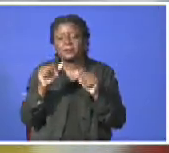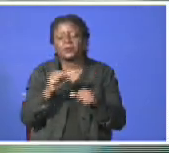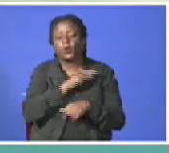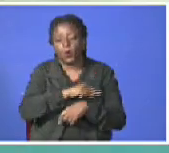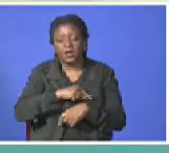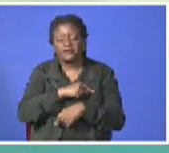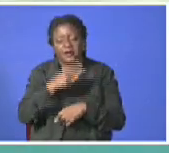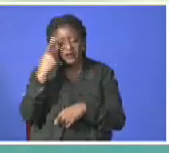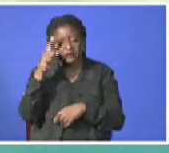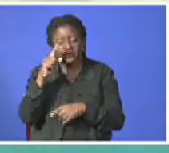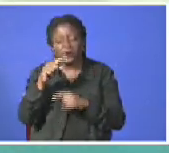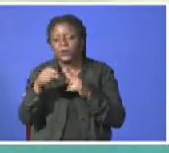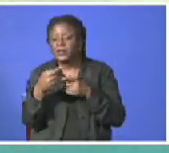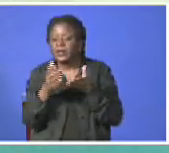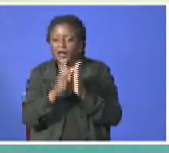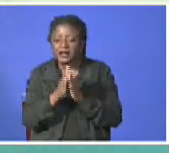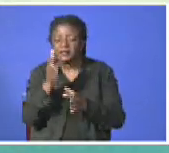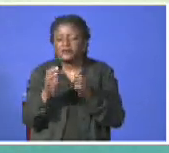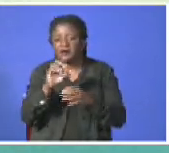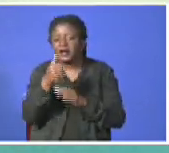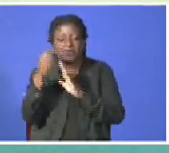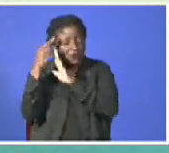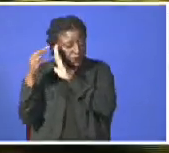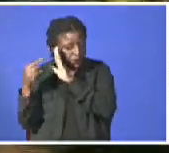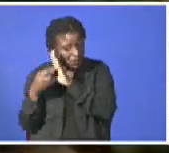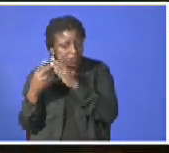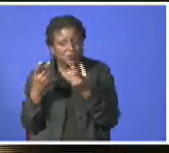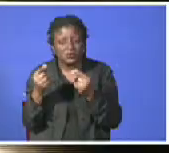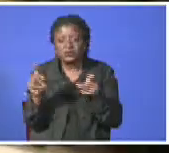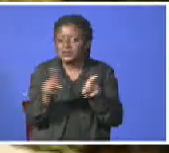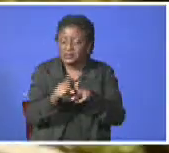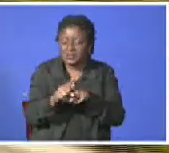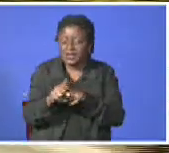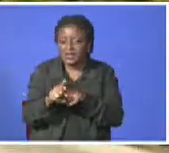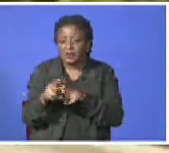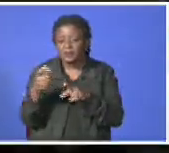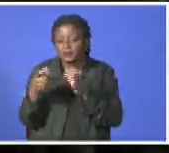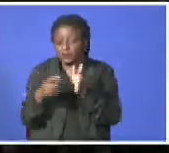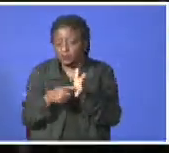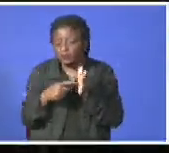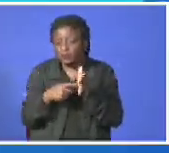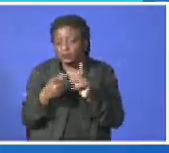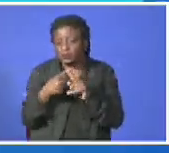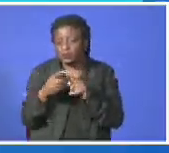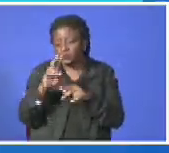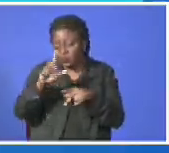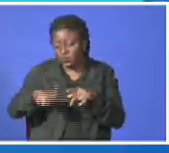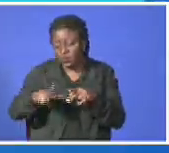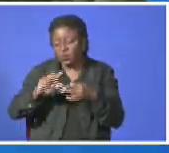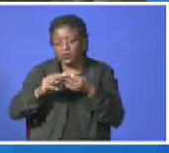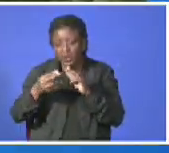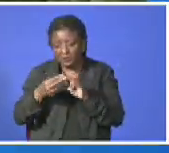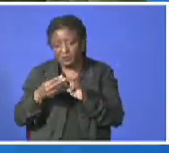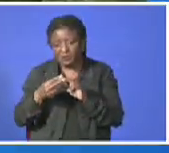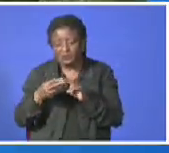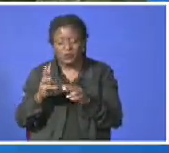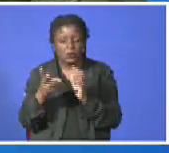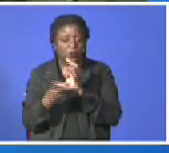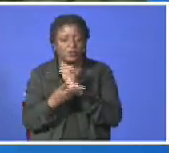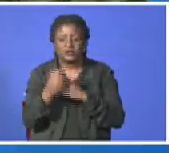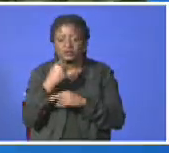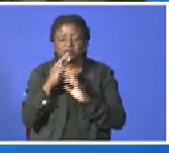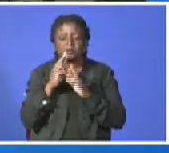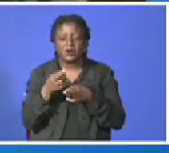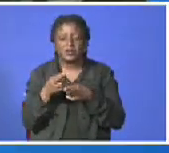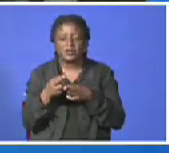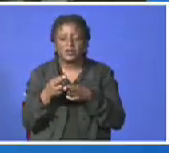if other hotel properties would take the same approach for its employees due to the low occupancy levels, Woods responded this way. But we know that Ocean Club would